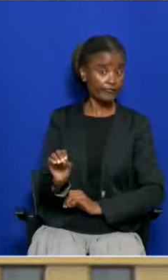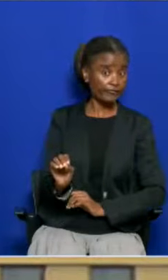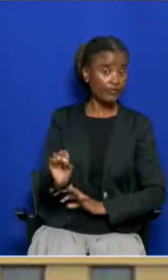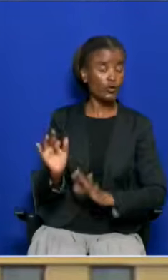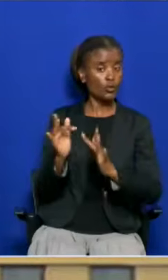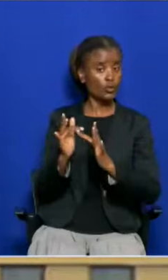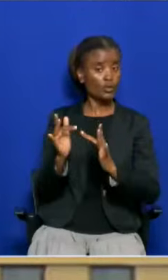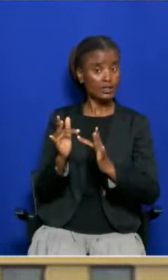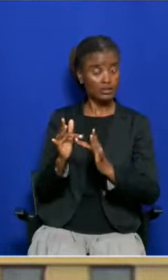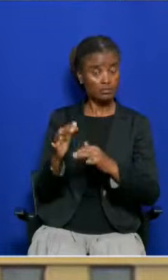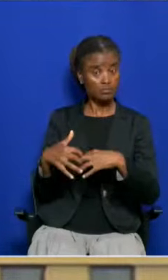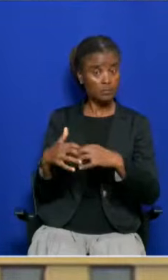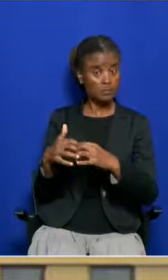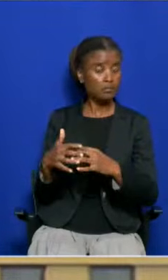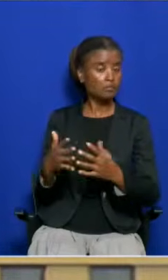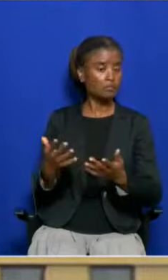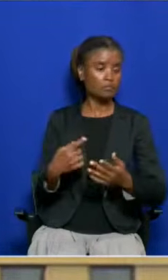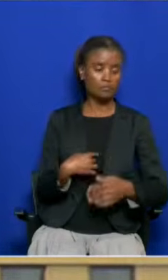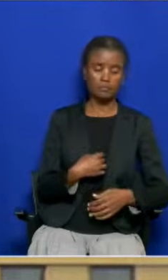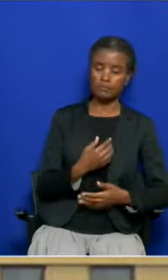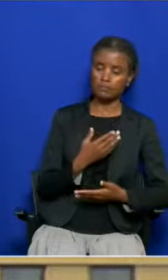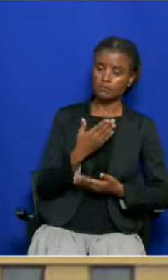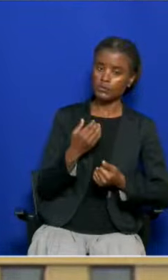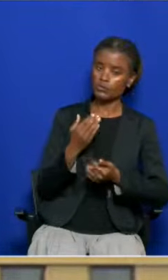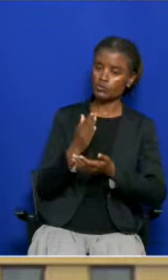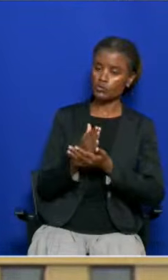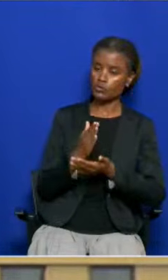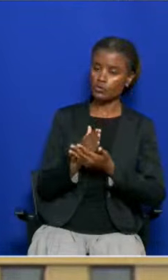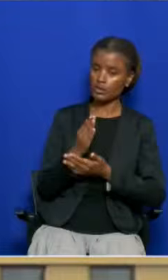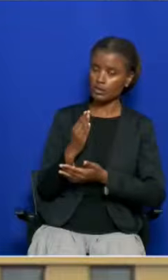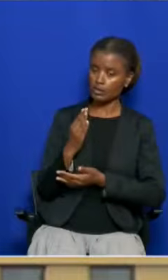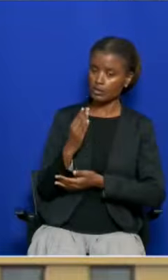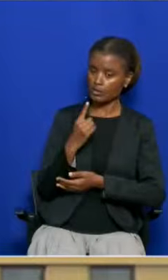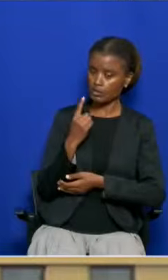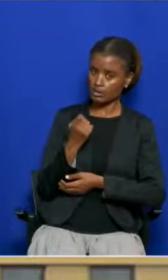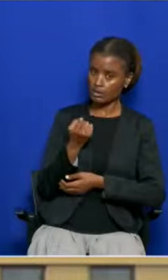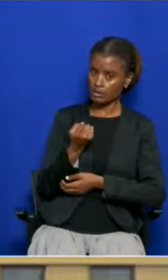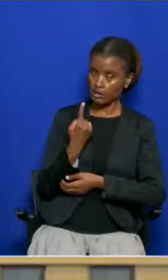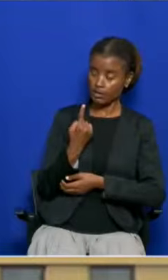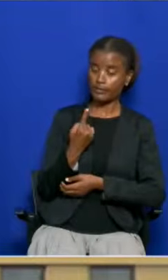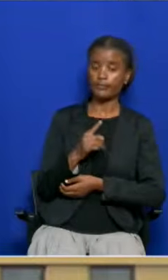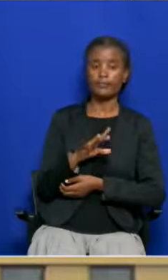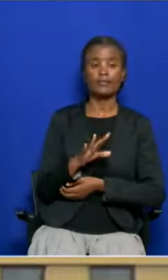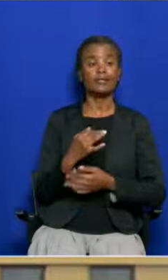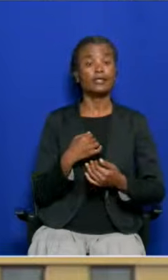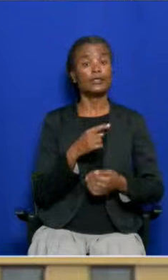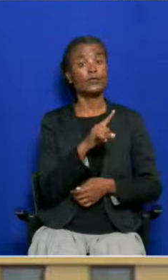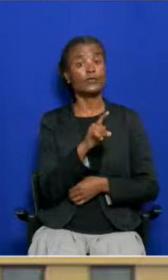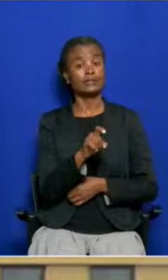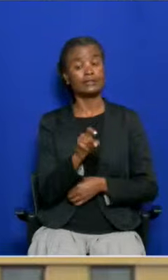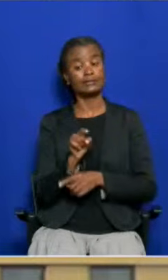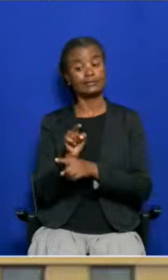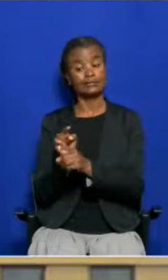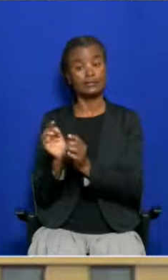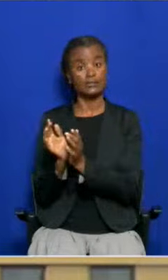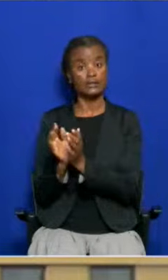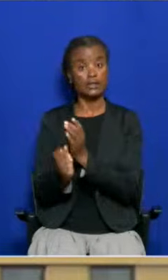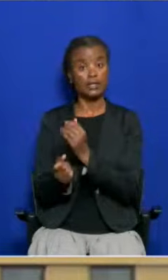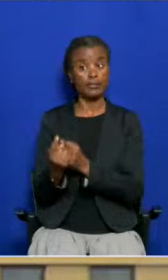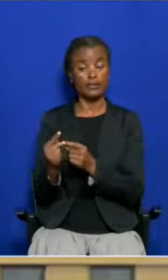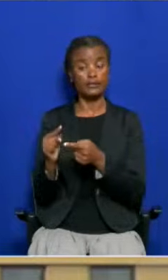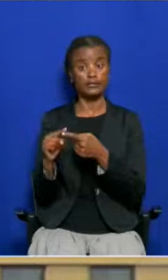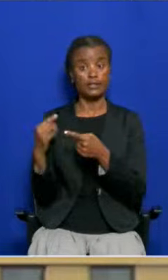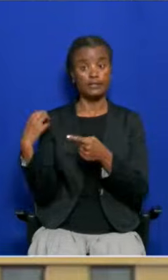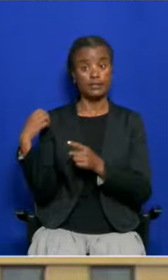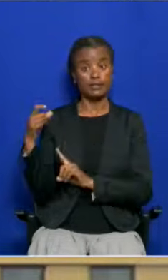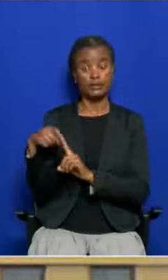I'm not sure if I get your question. Maybe you can. The question is, there's this meeting between Minister Cele and Santaco about